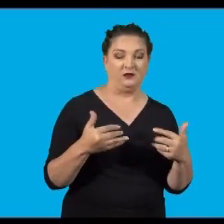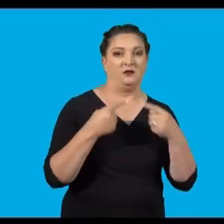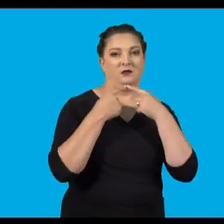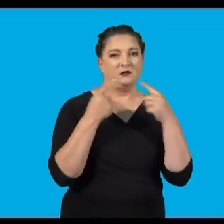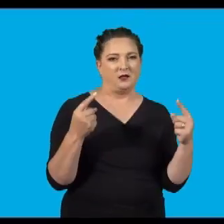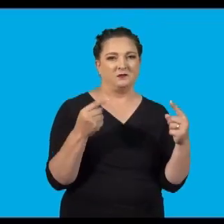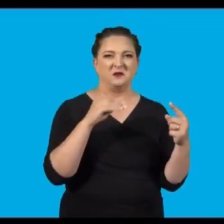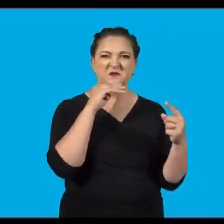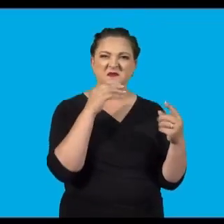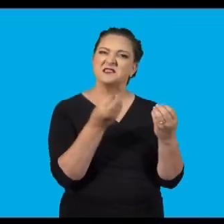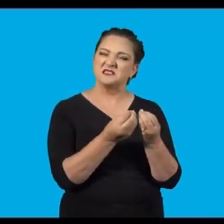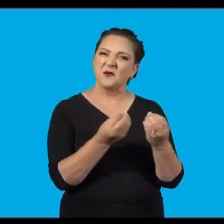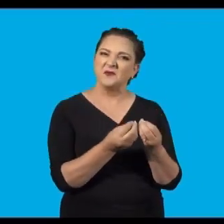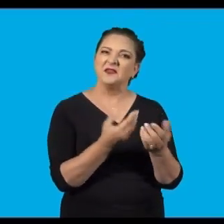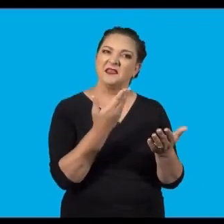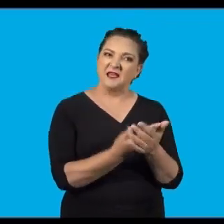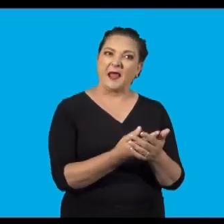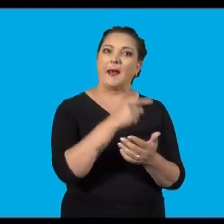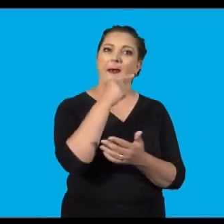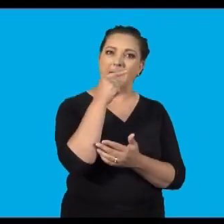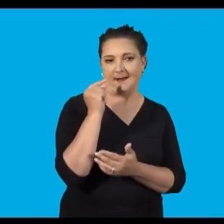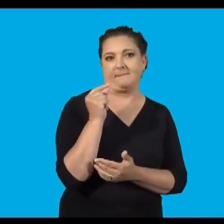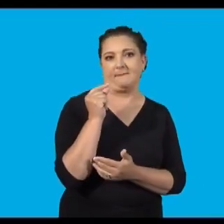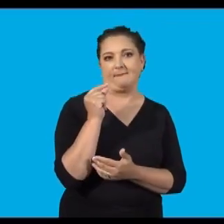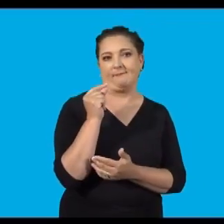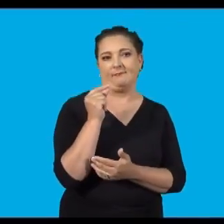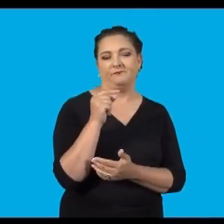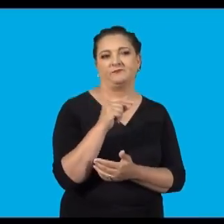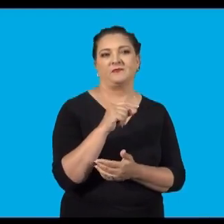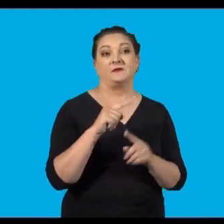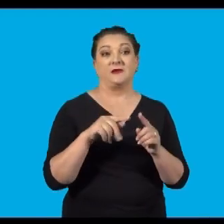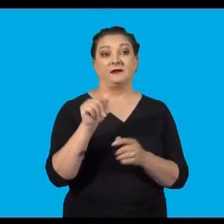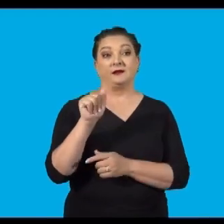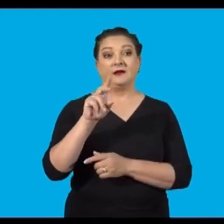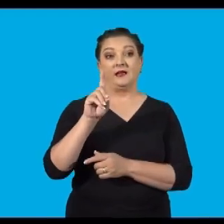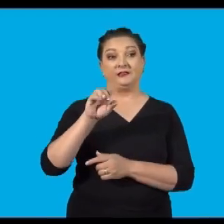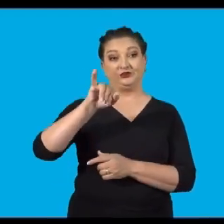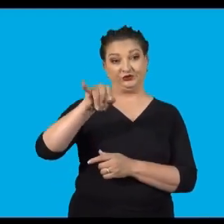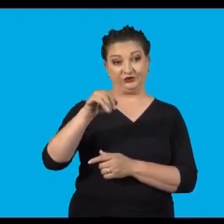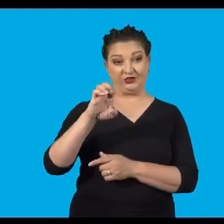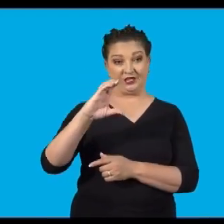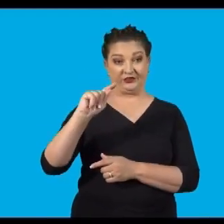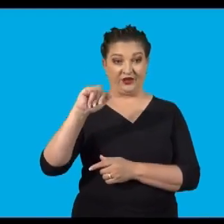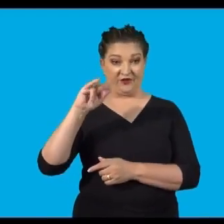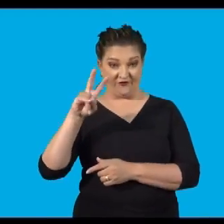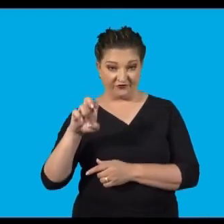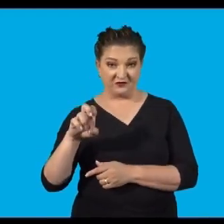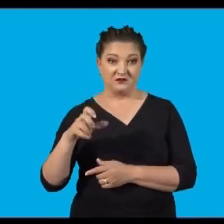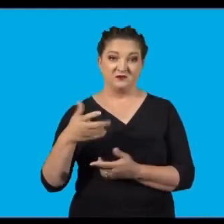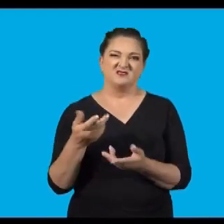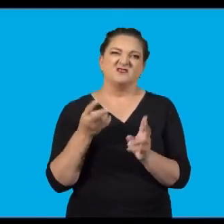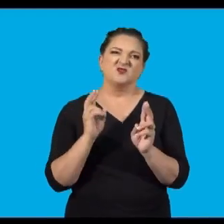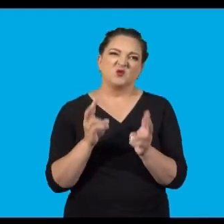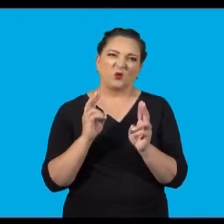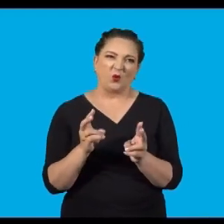a shocking announcement, all right? So it's something that is named, okay? Your adjective, remember your